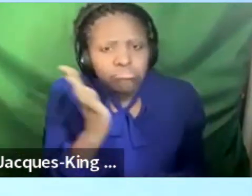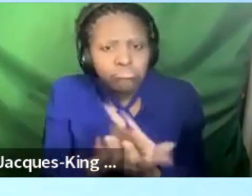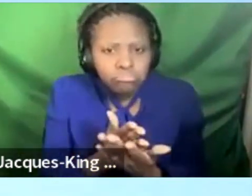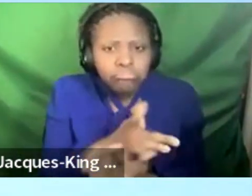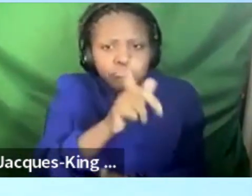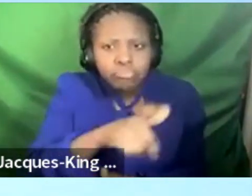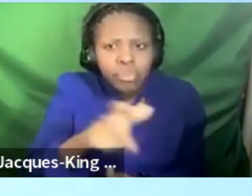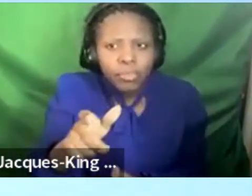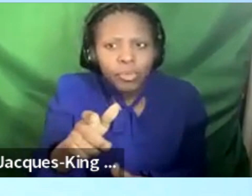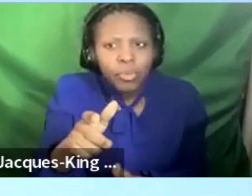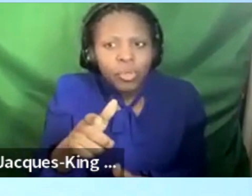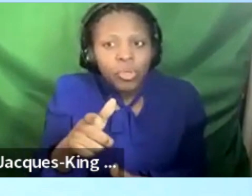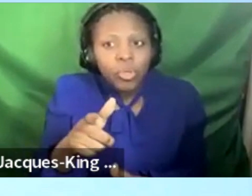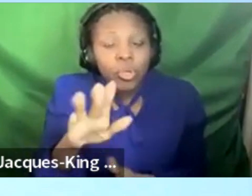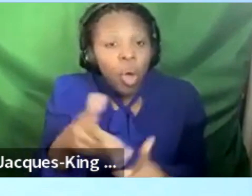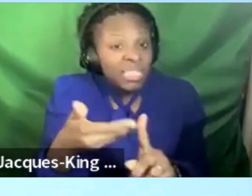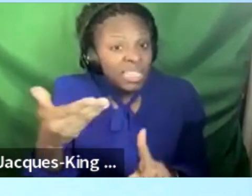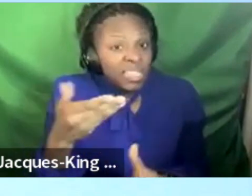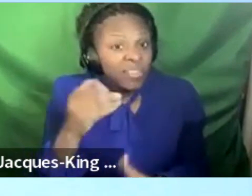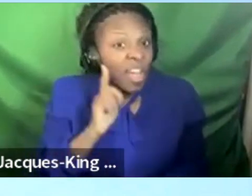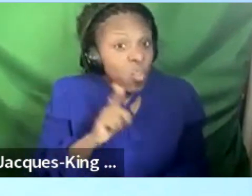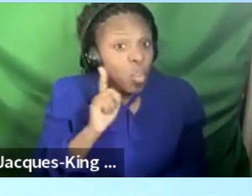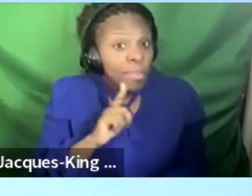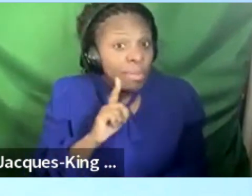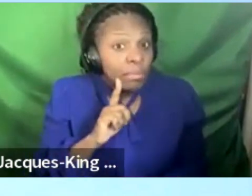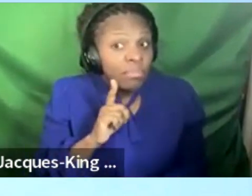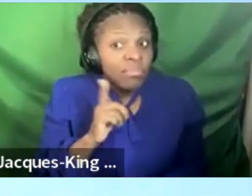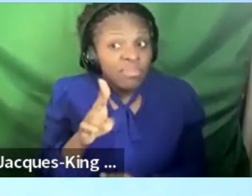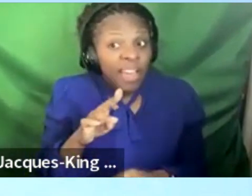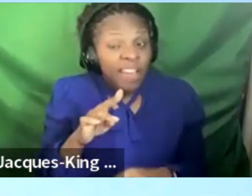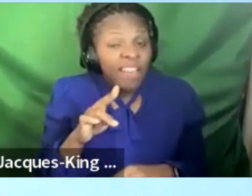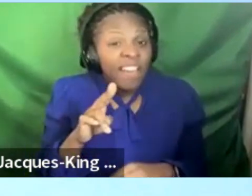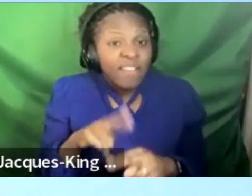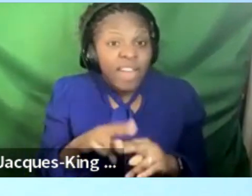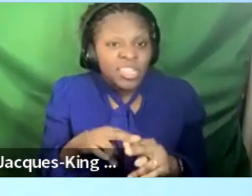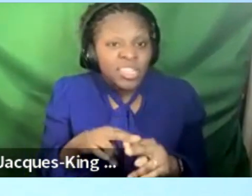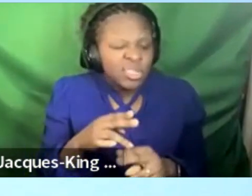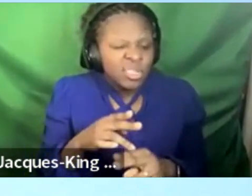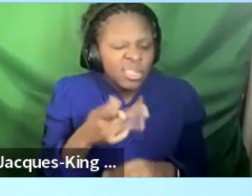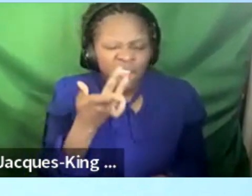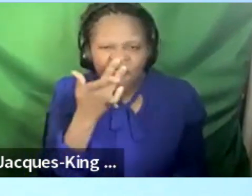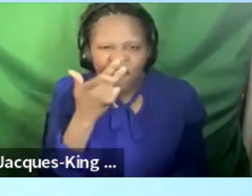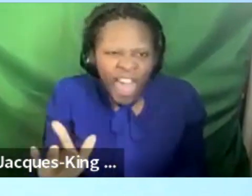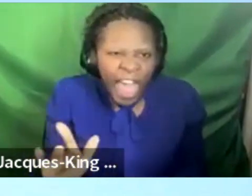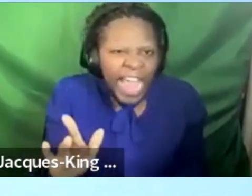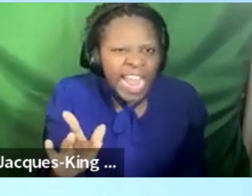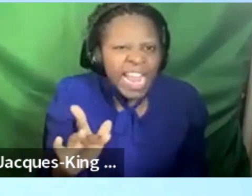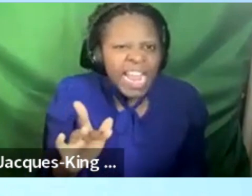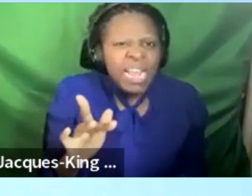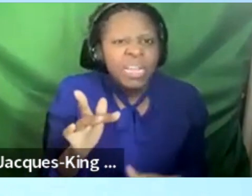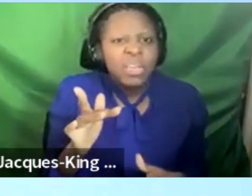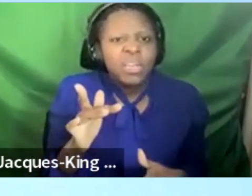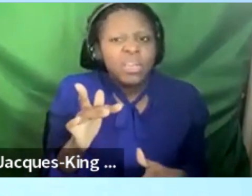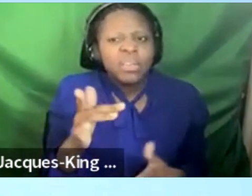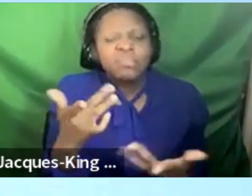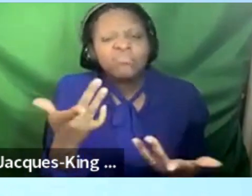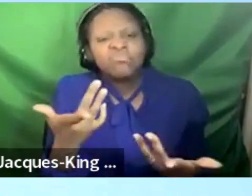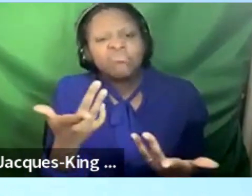cheap fashion or like pick up a copy of Vogue and go, this is an unrealistic expectation.